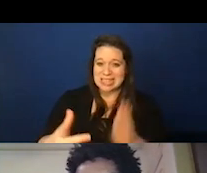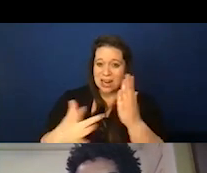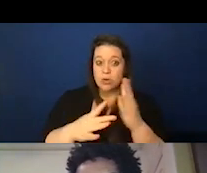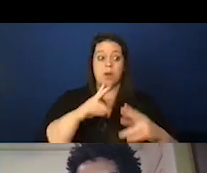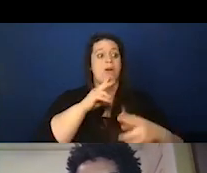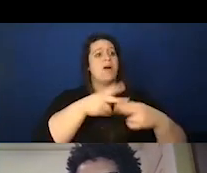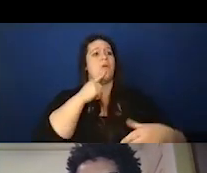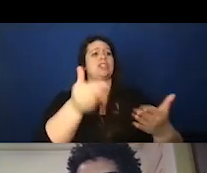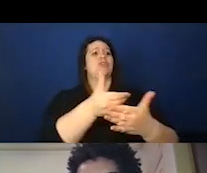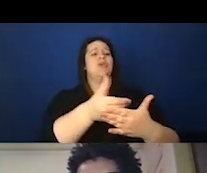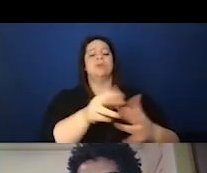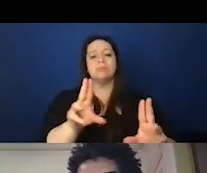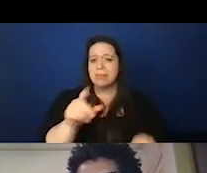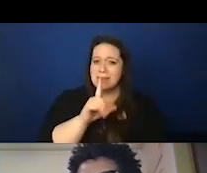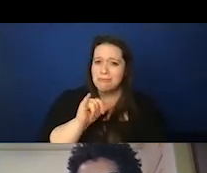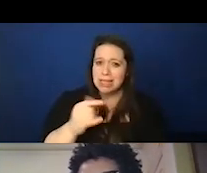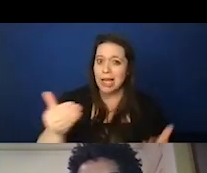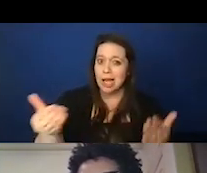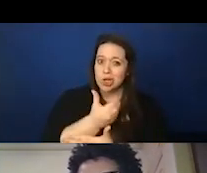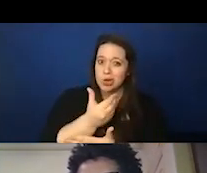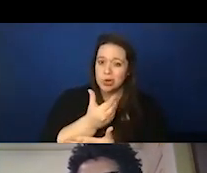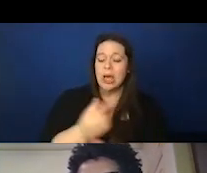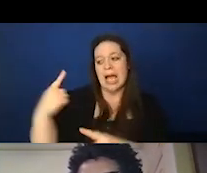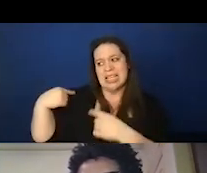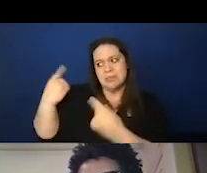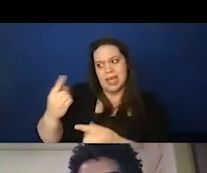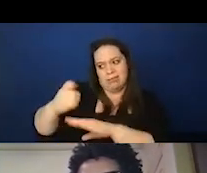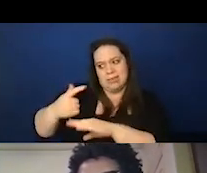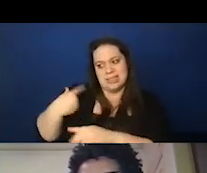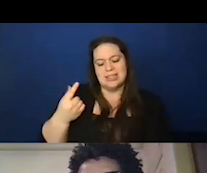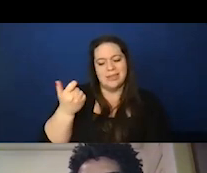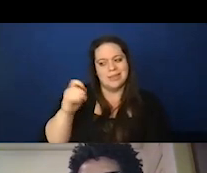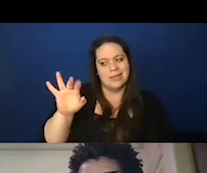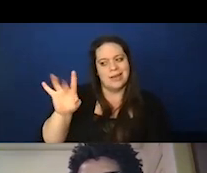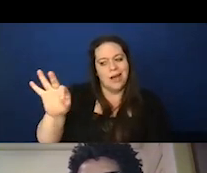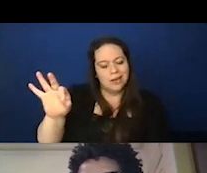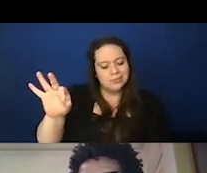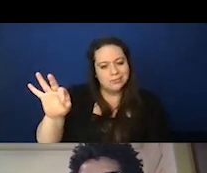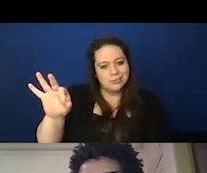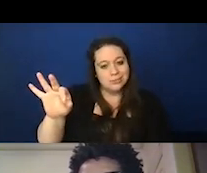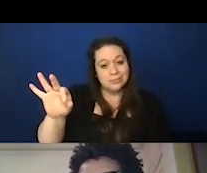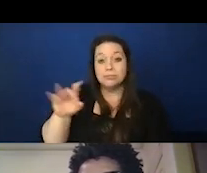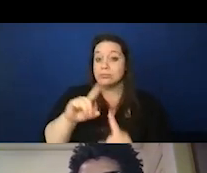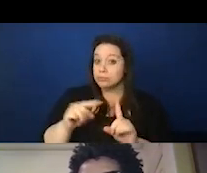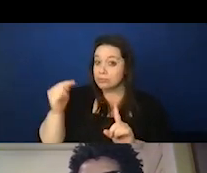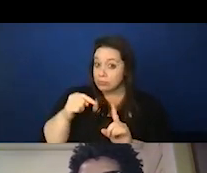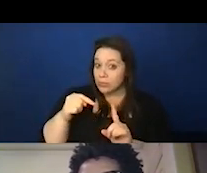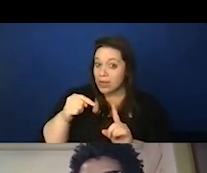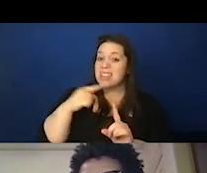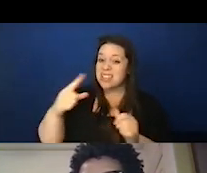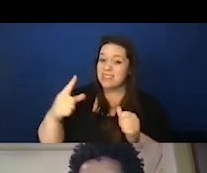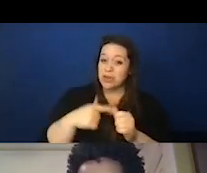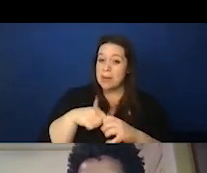not really that new, colleagues and friends. It's been around since 1989. The fact is, this is the first time it's been